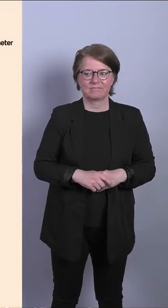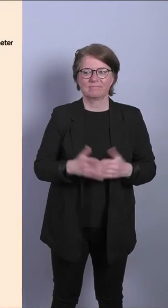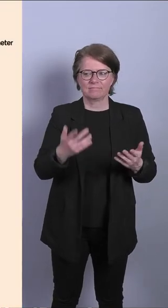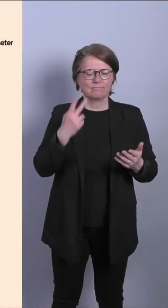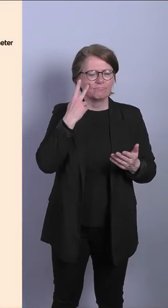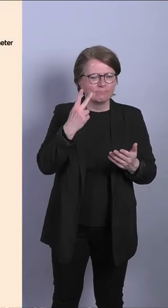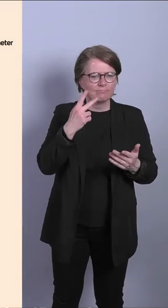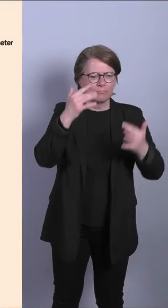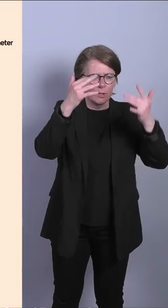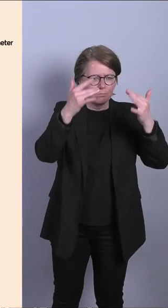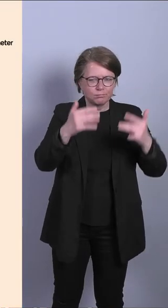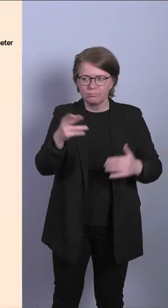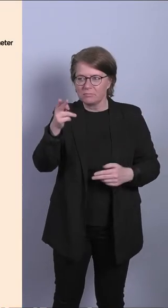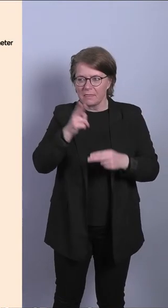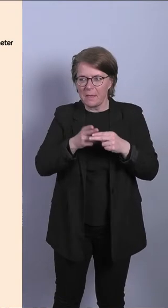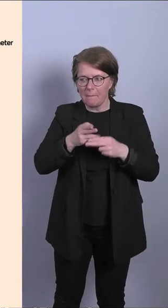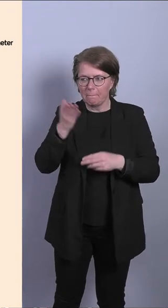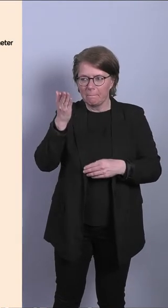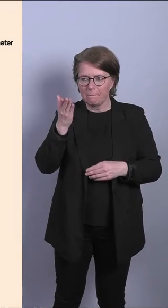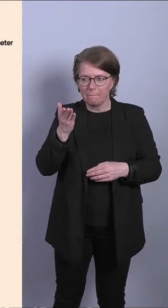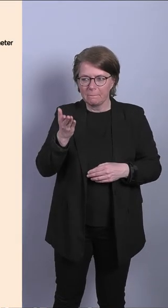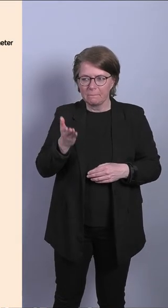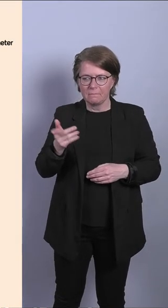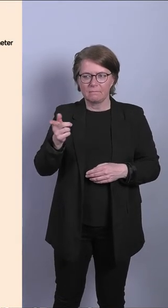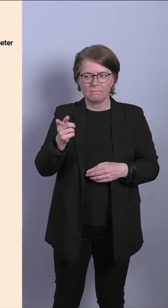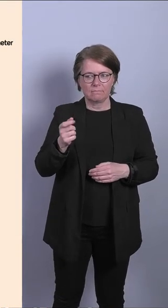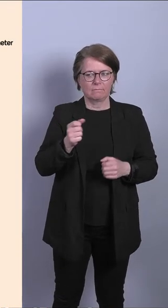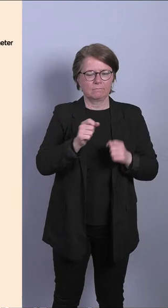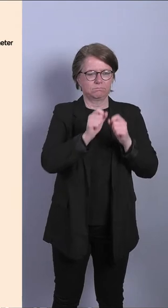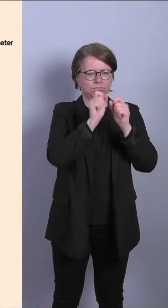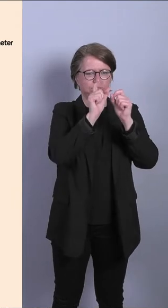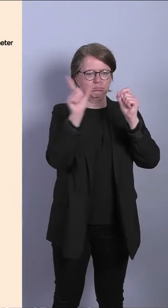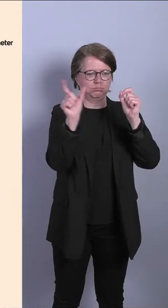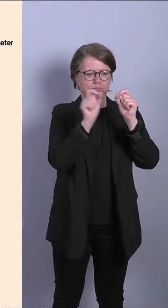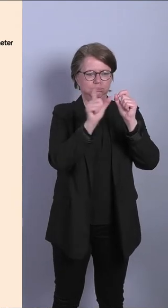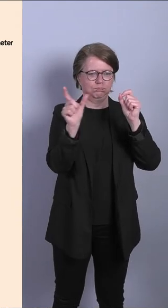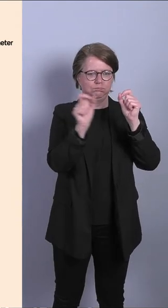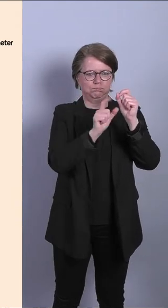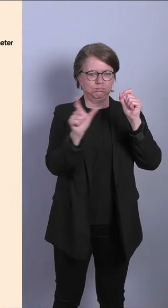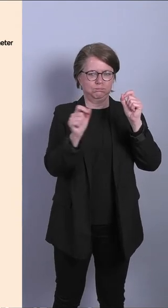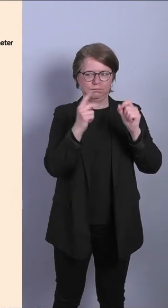Who got the answers right? And who may...